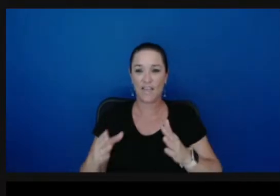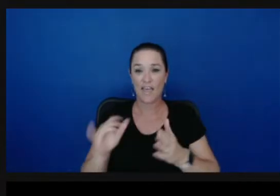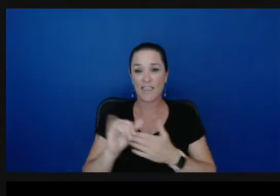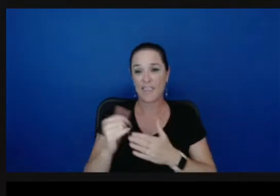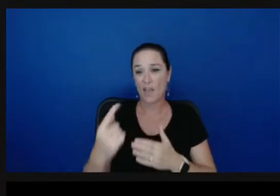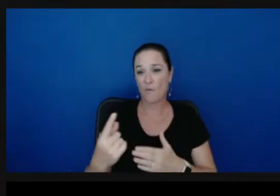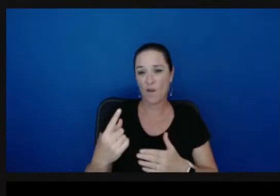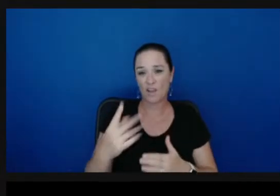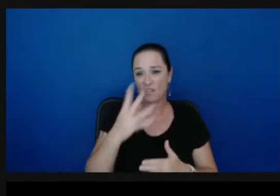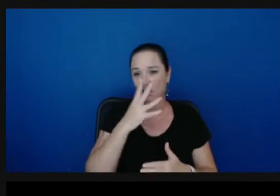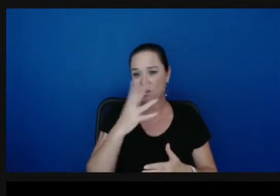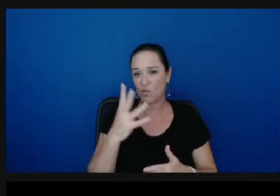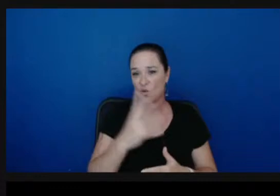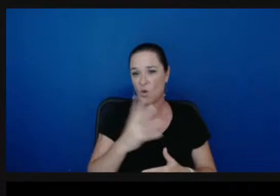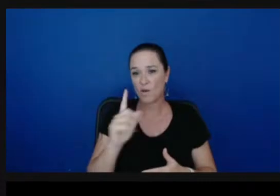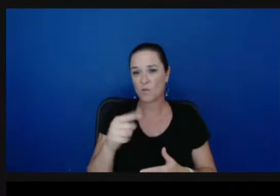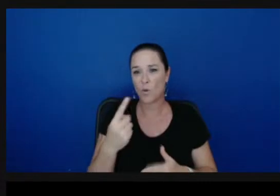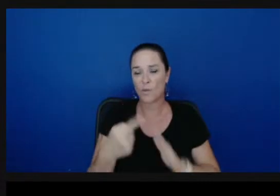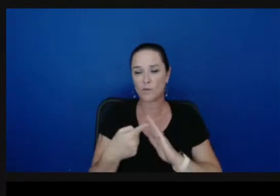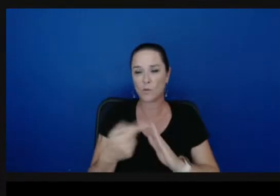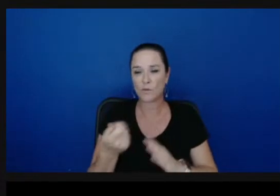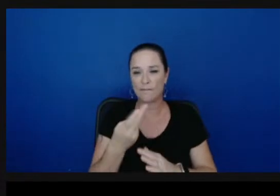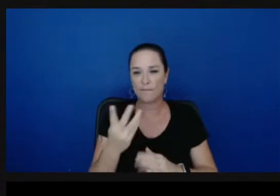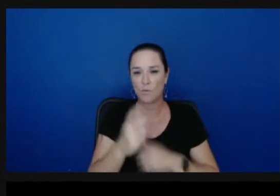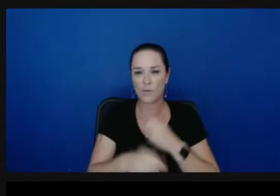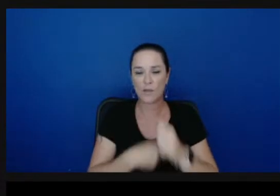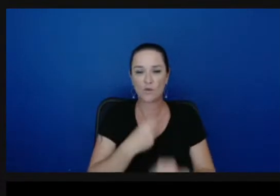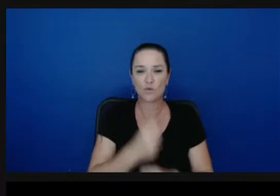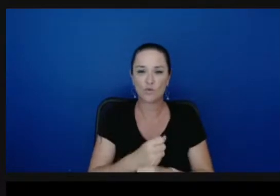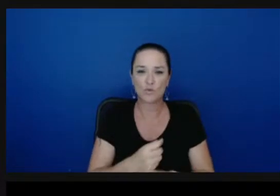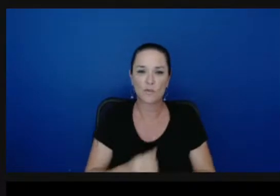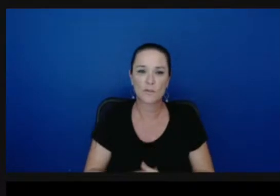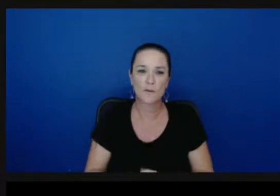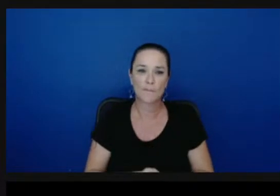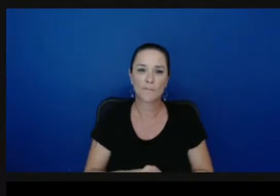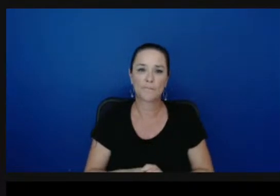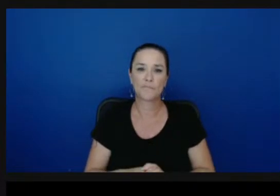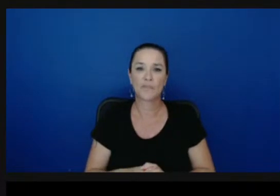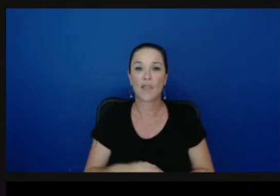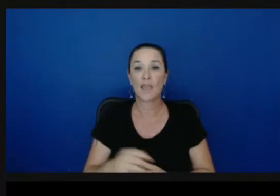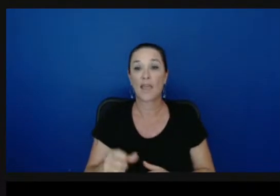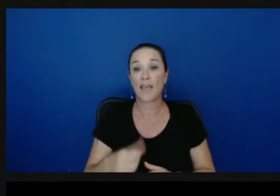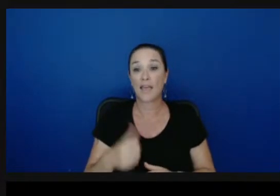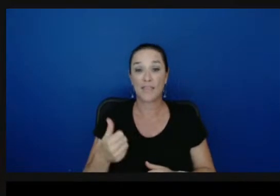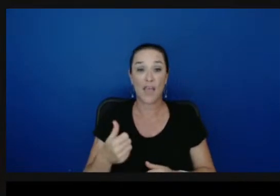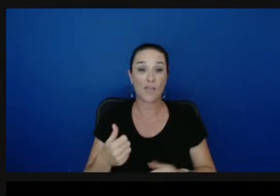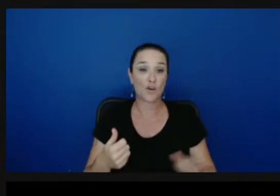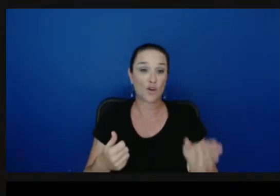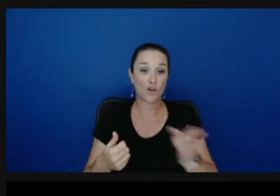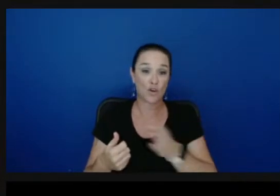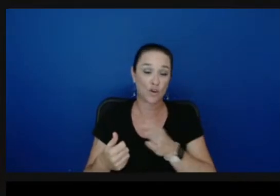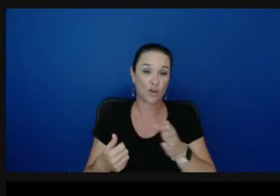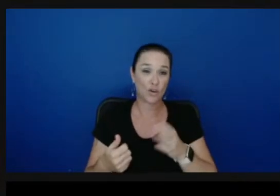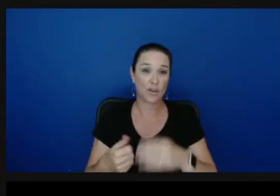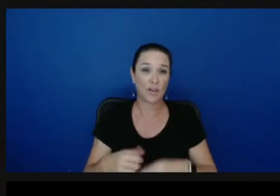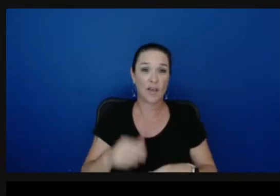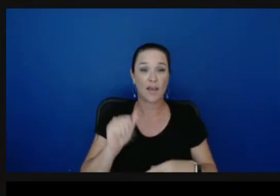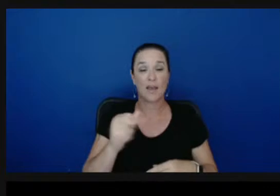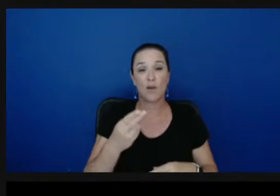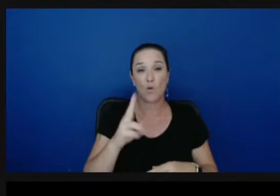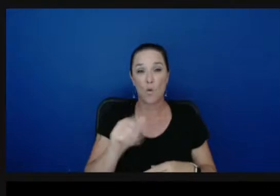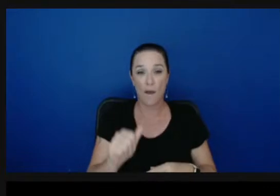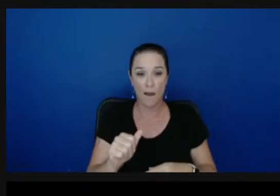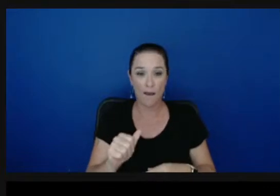10 years. It's only showing us a couple years, so we'll move past that. And all the other stations, Ahua, also not all the way